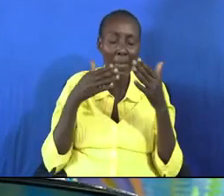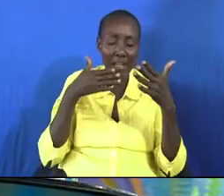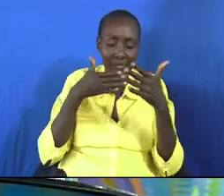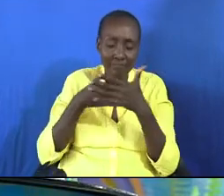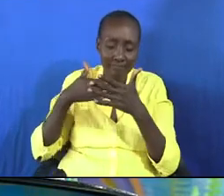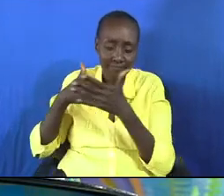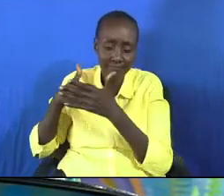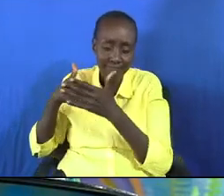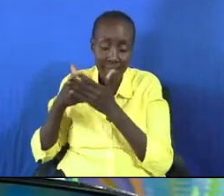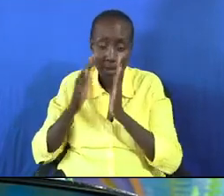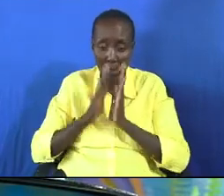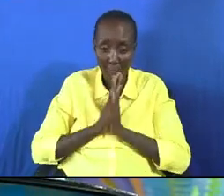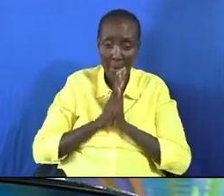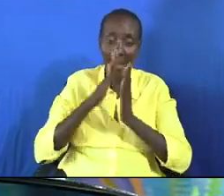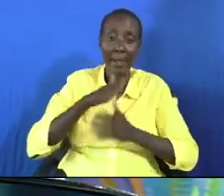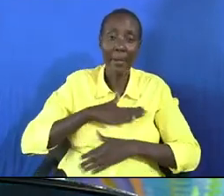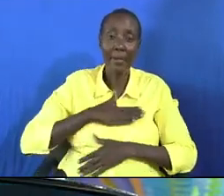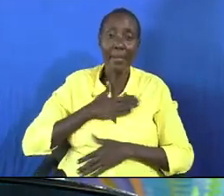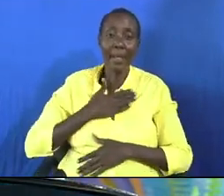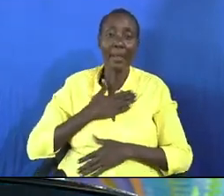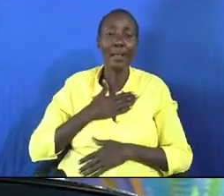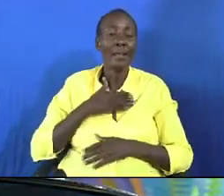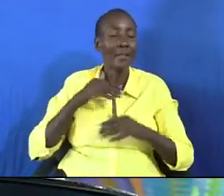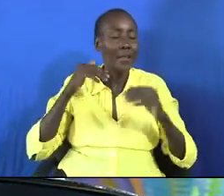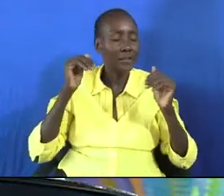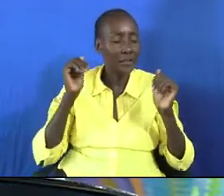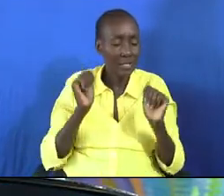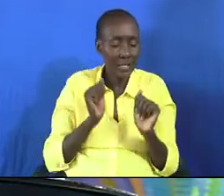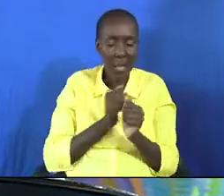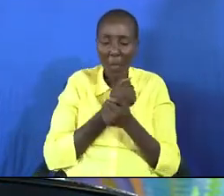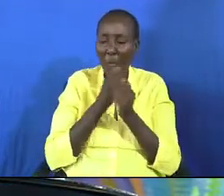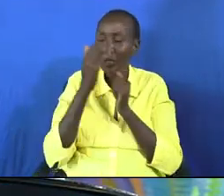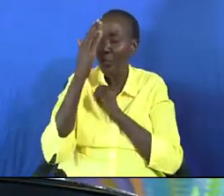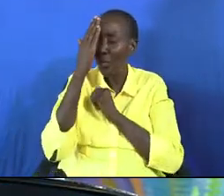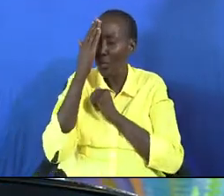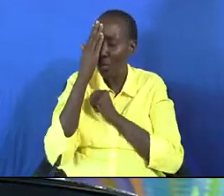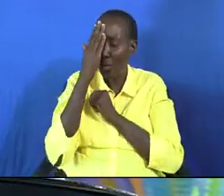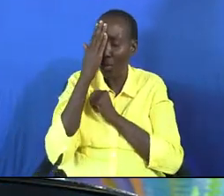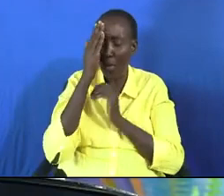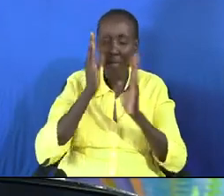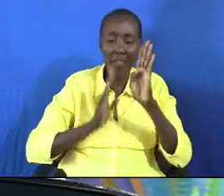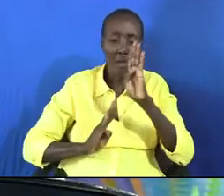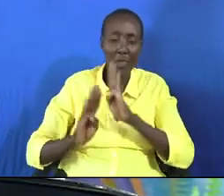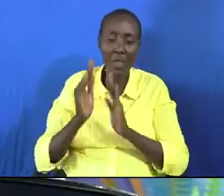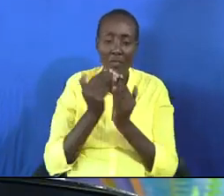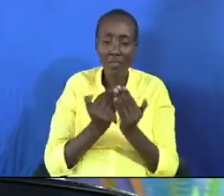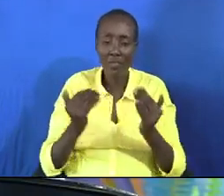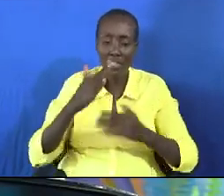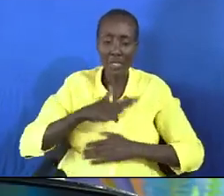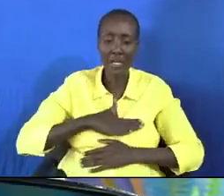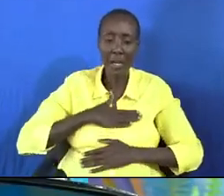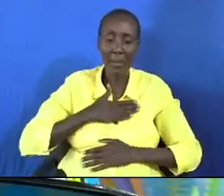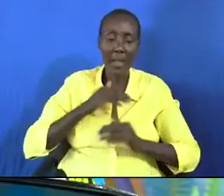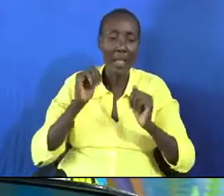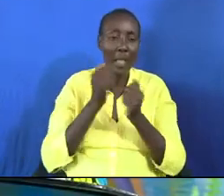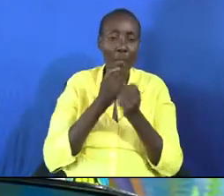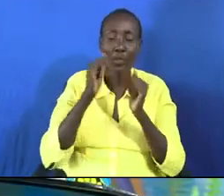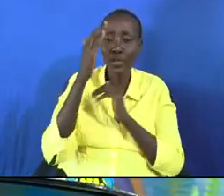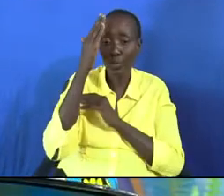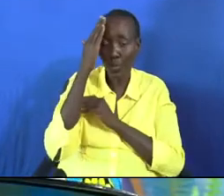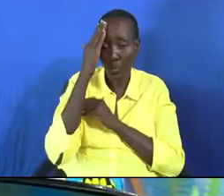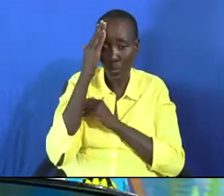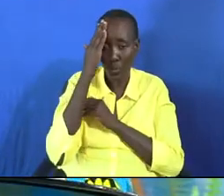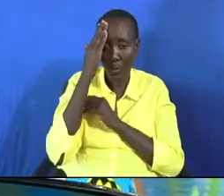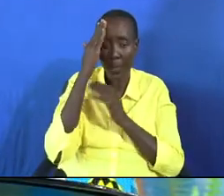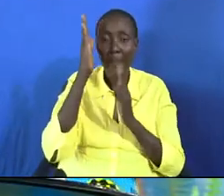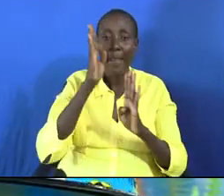blockages to my prayer that I will not be able to know the destiny of my children. I will not be able to know